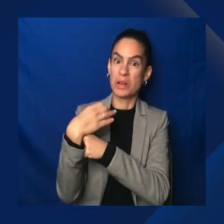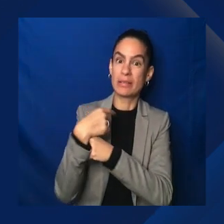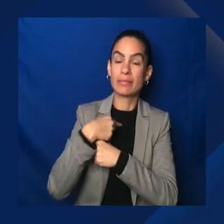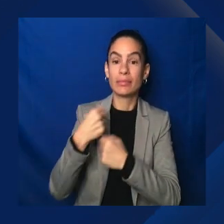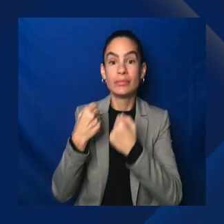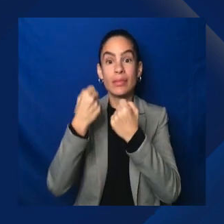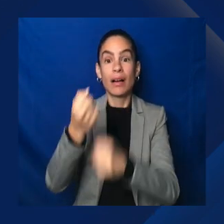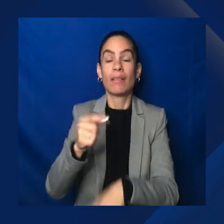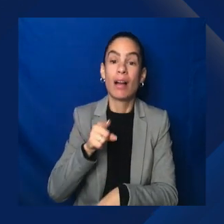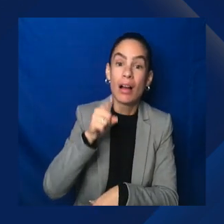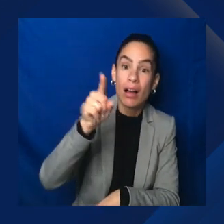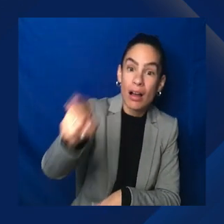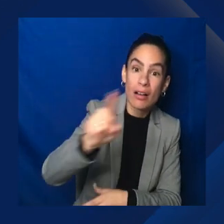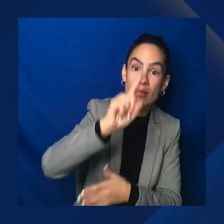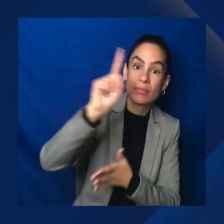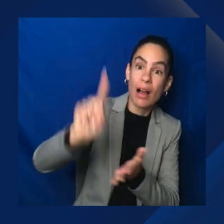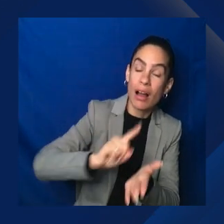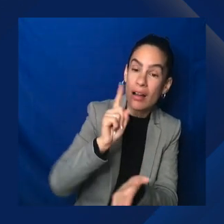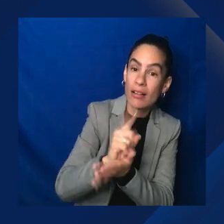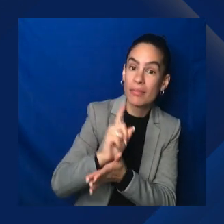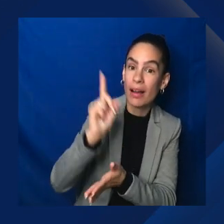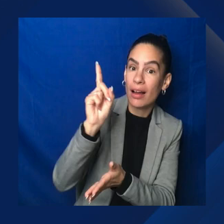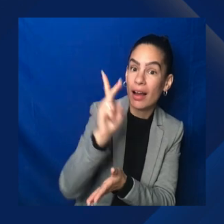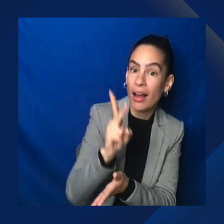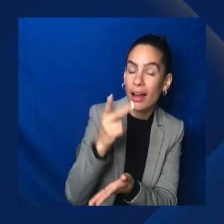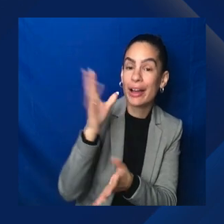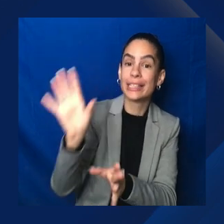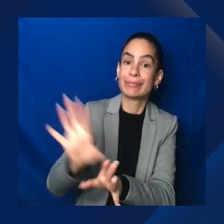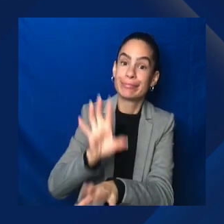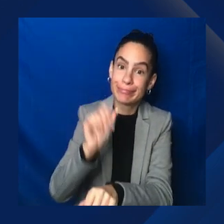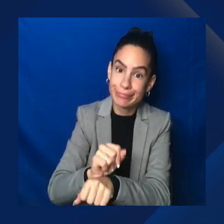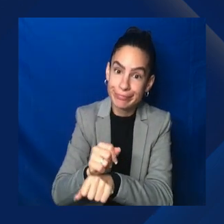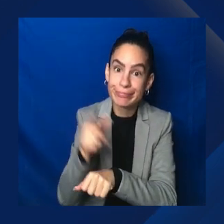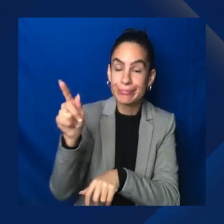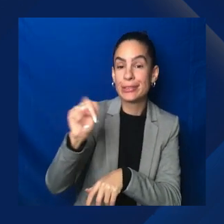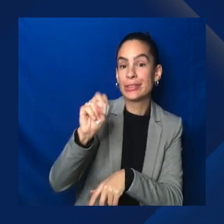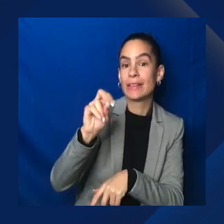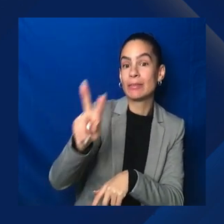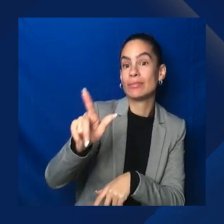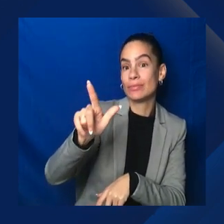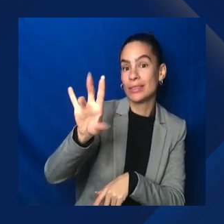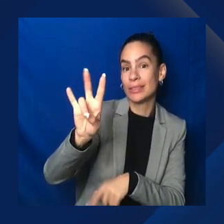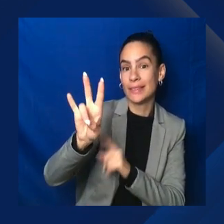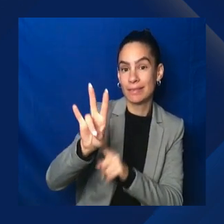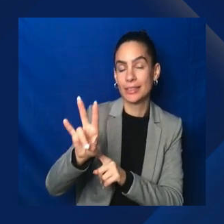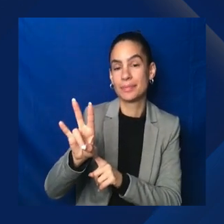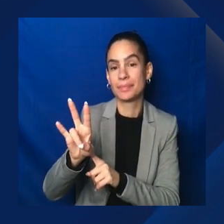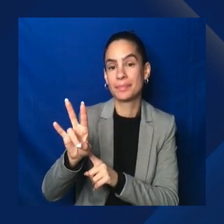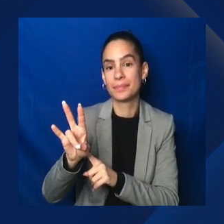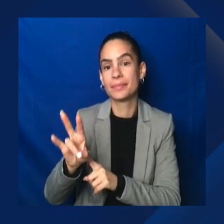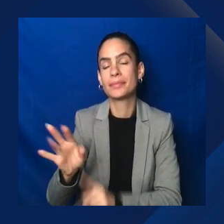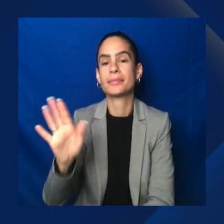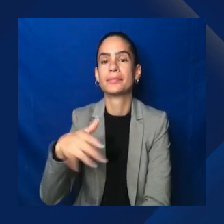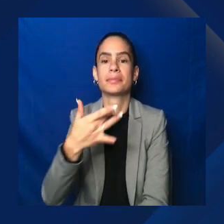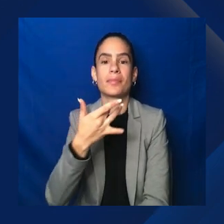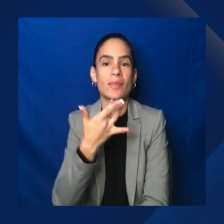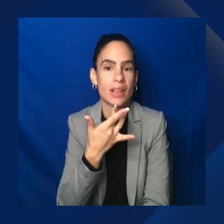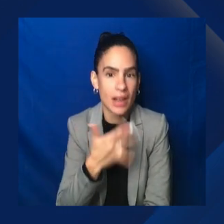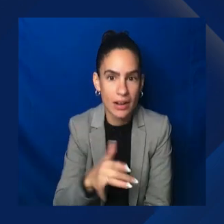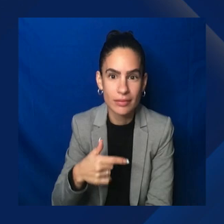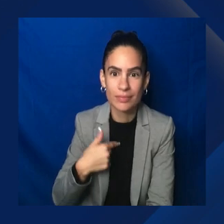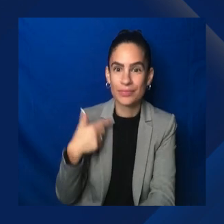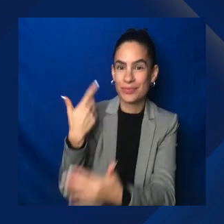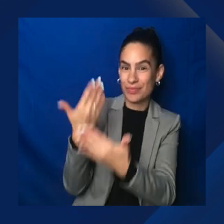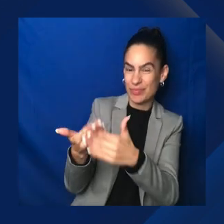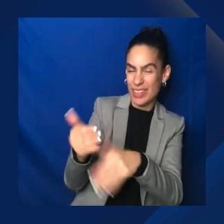We had it set up for the 27th of November. Thank goodness we drove up the night before because I ended up in the hospital on